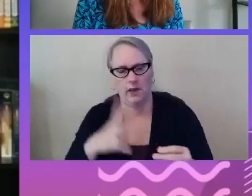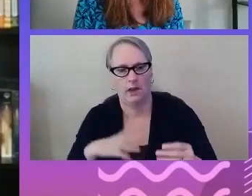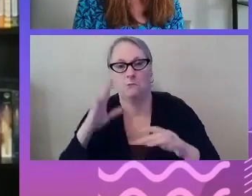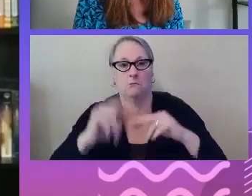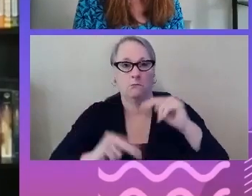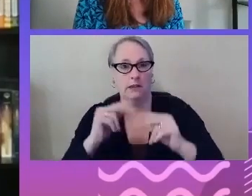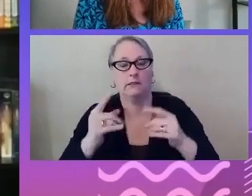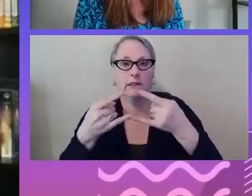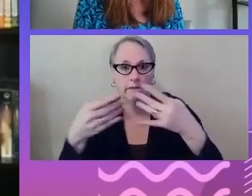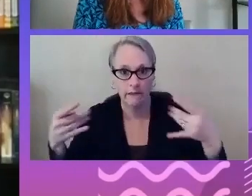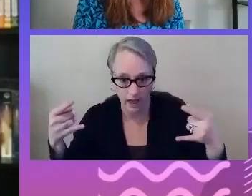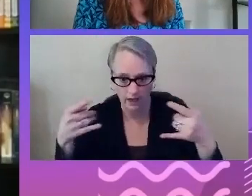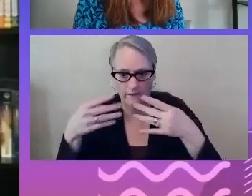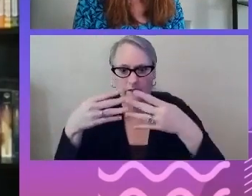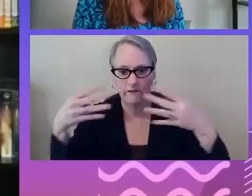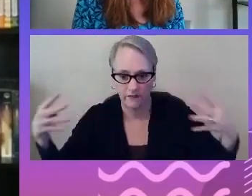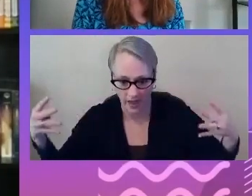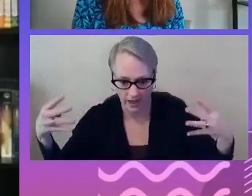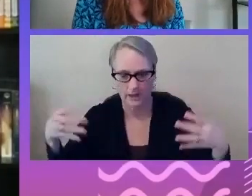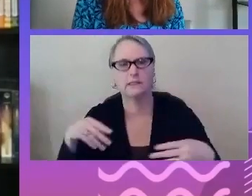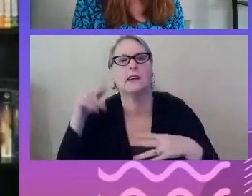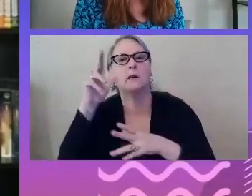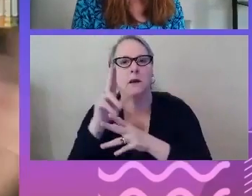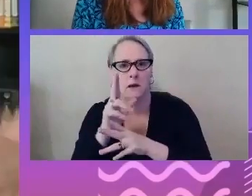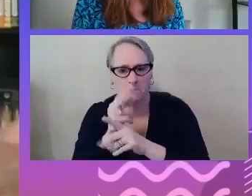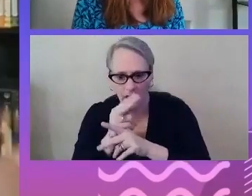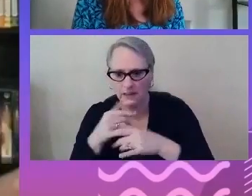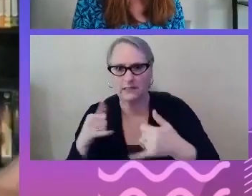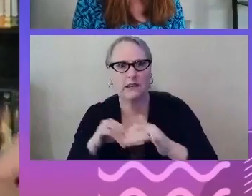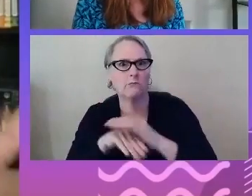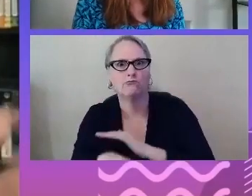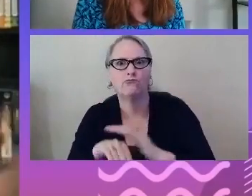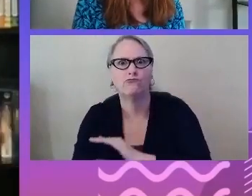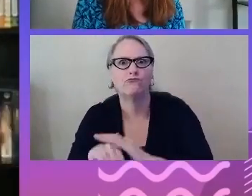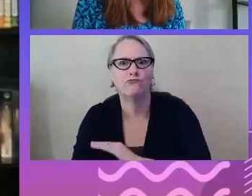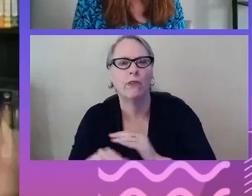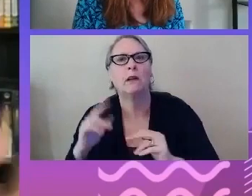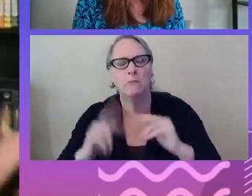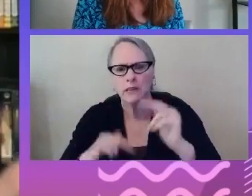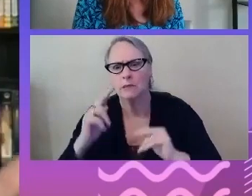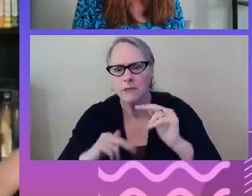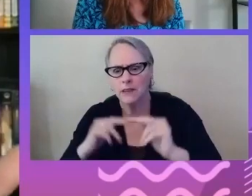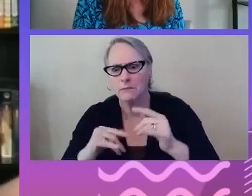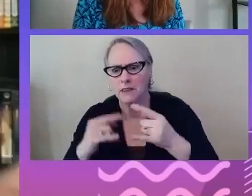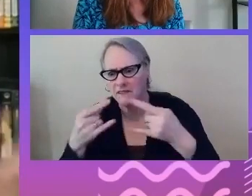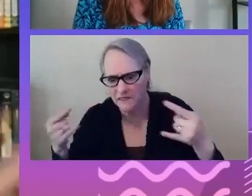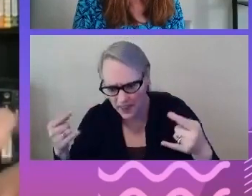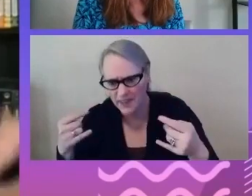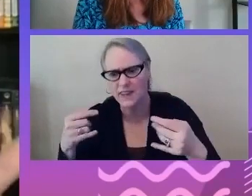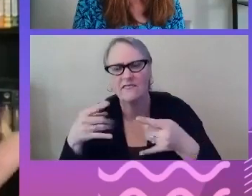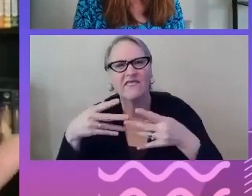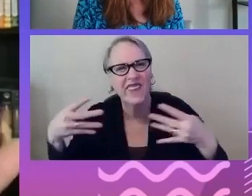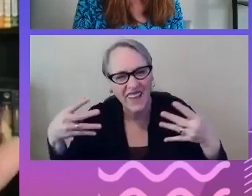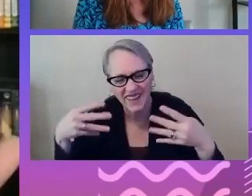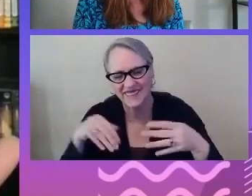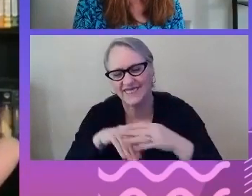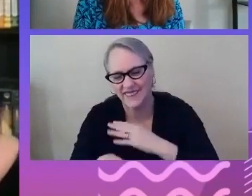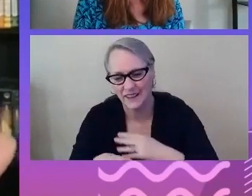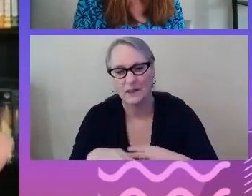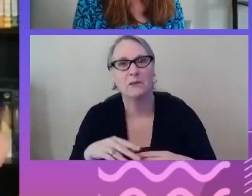the bunnies get in. He builds another fence and the bunnies get in. And he keeps building and building and they always get in. And in the end, they share the carrots